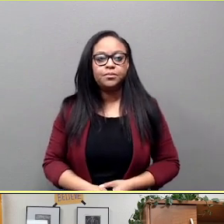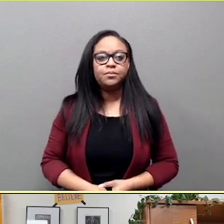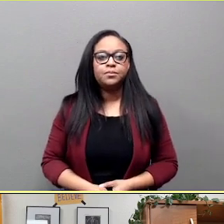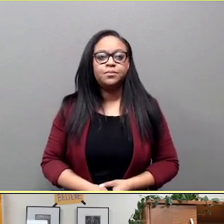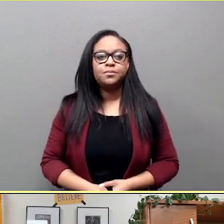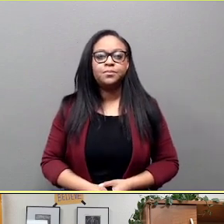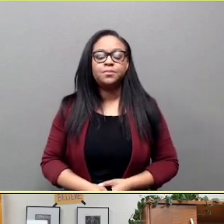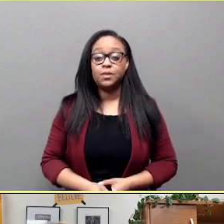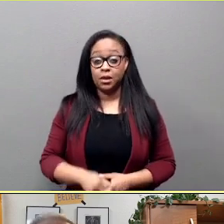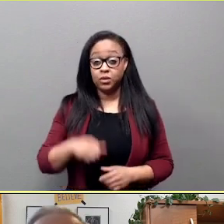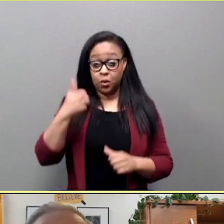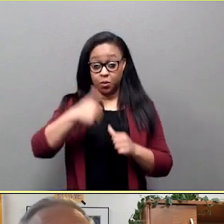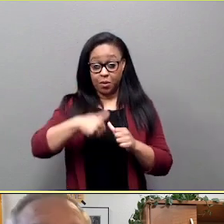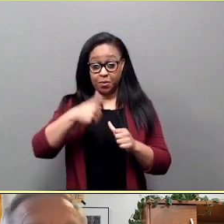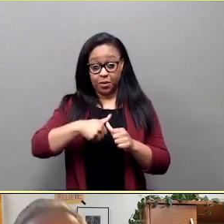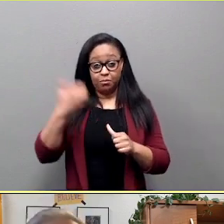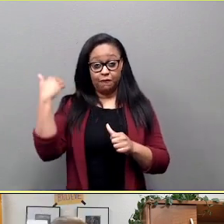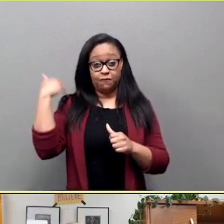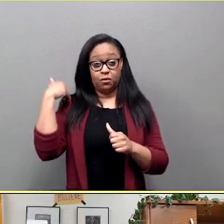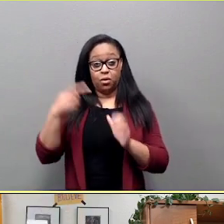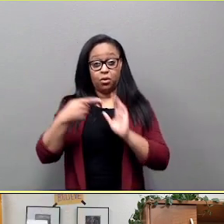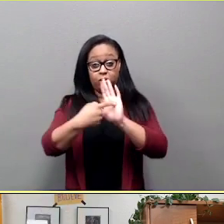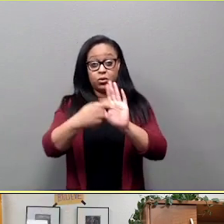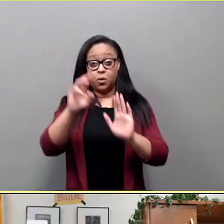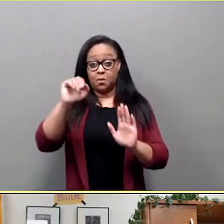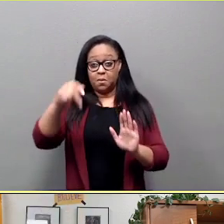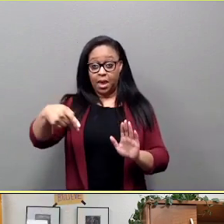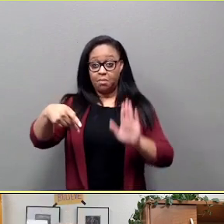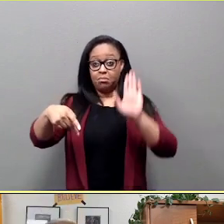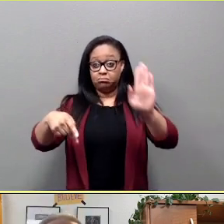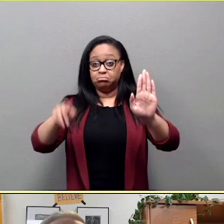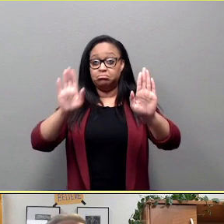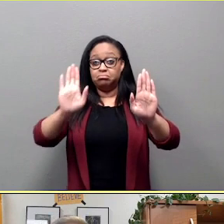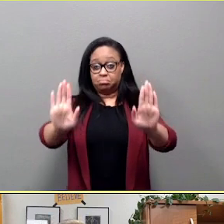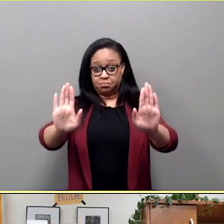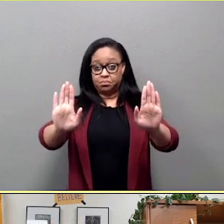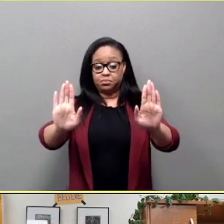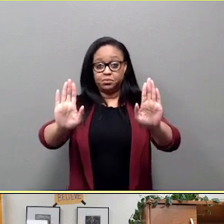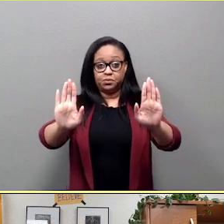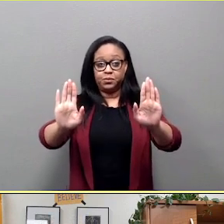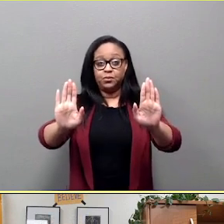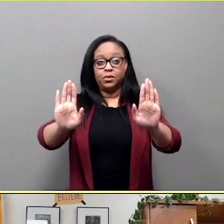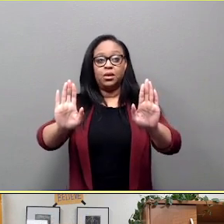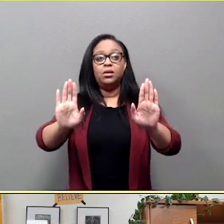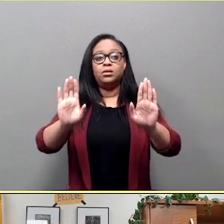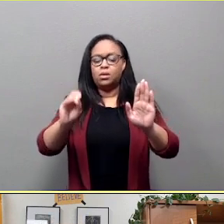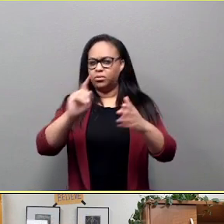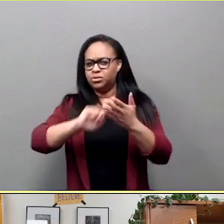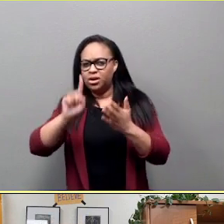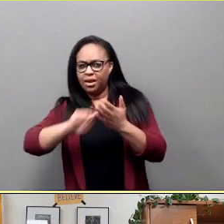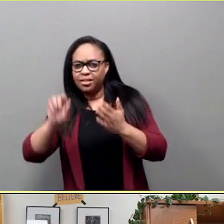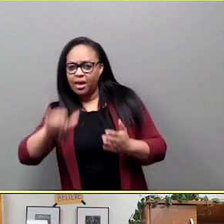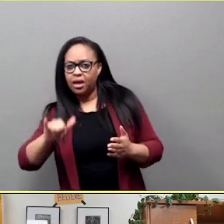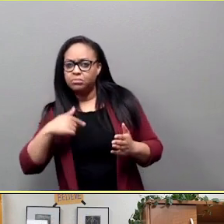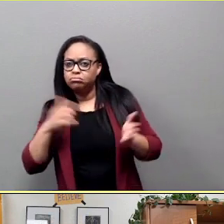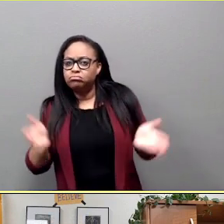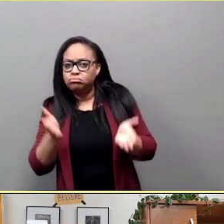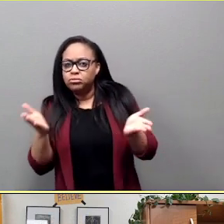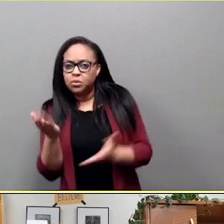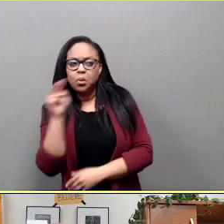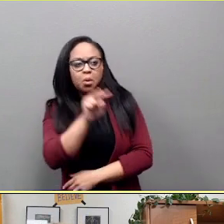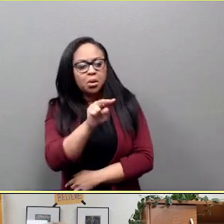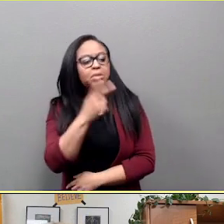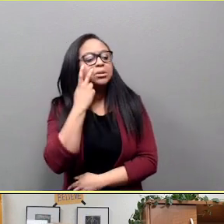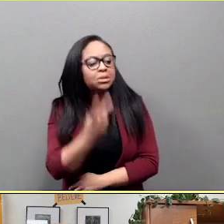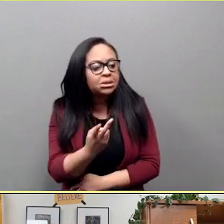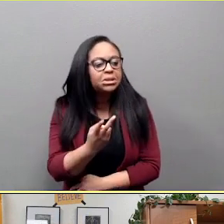that map on the right I showed you. You can check that any day you want. Stay up to date on your vaccines and boosters, get tested and order